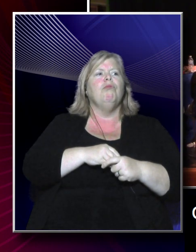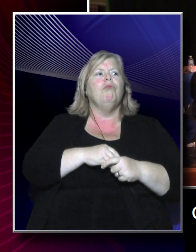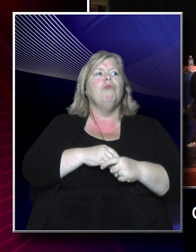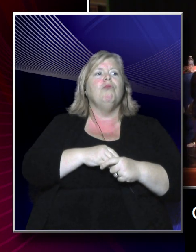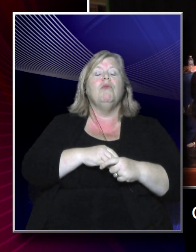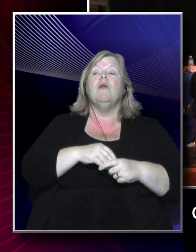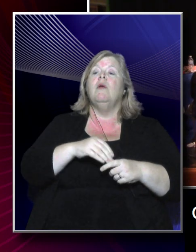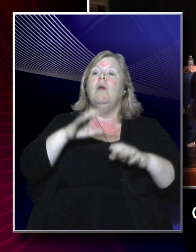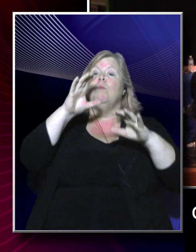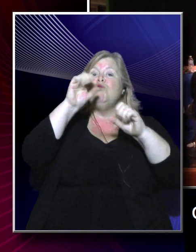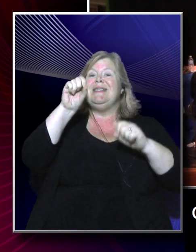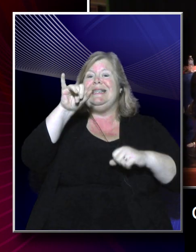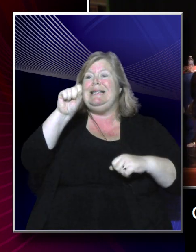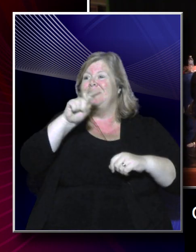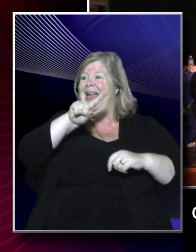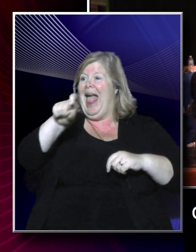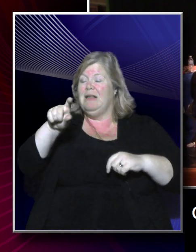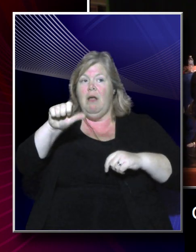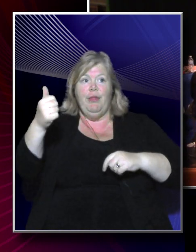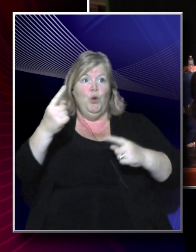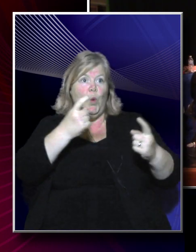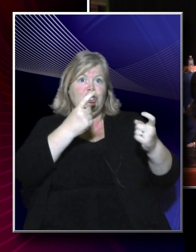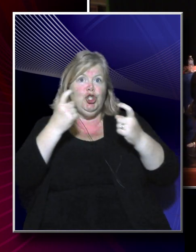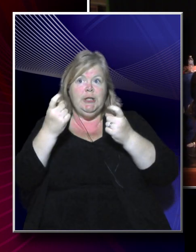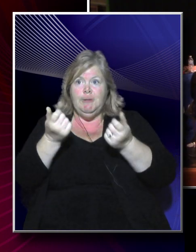Any other questions?